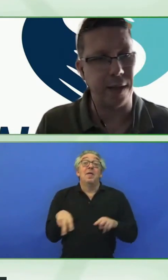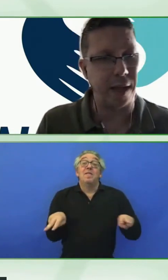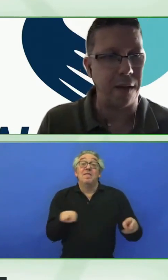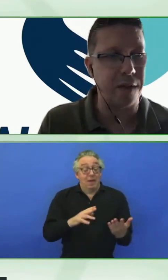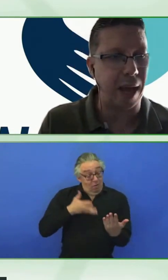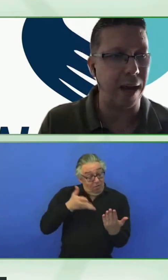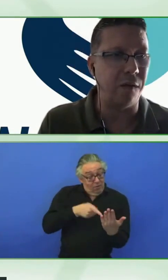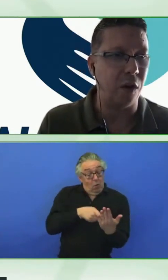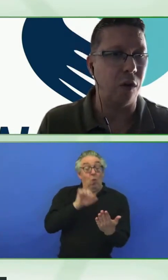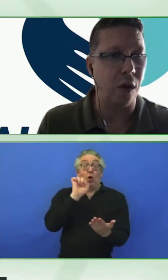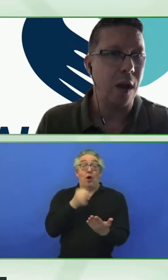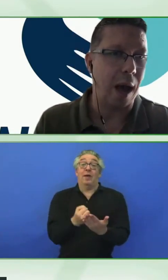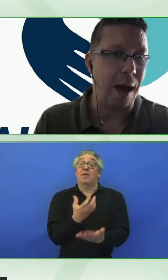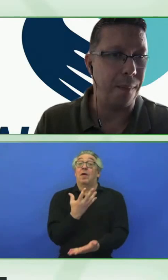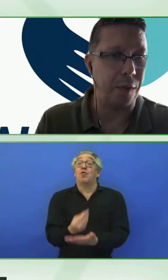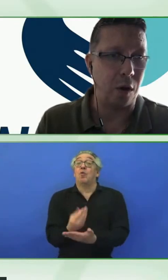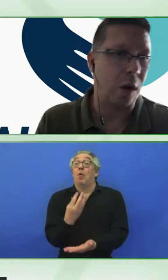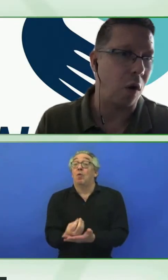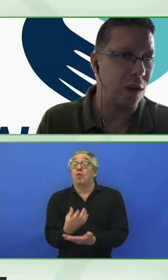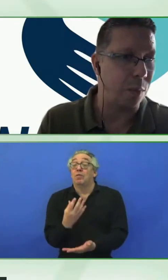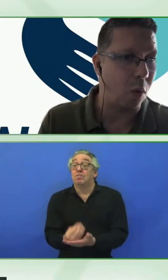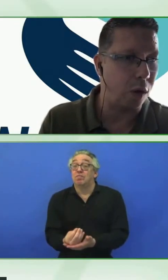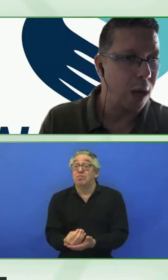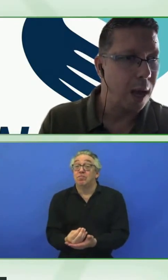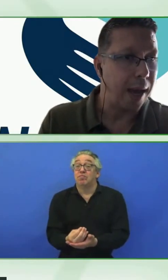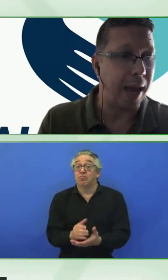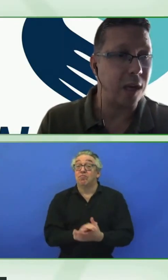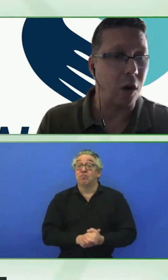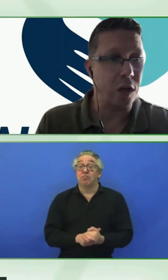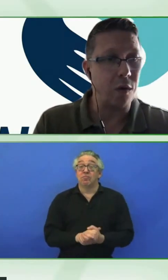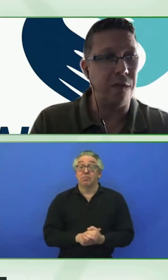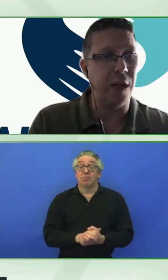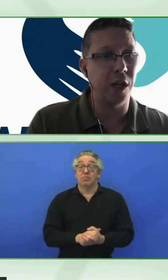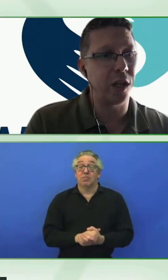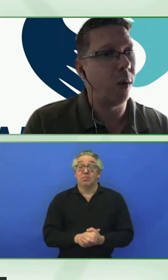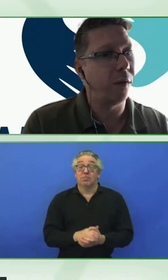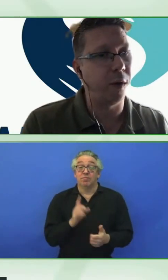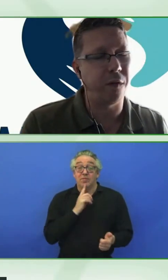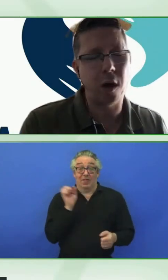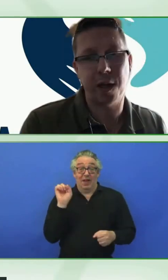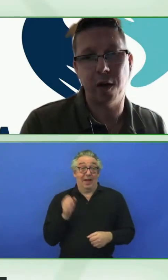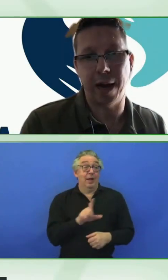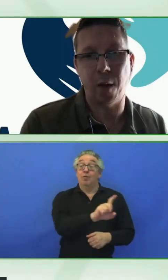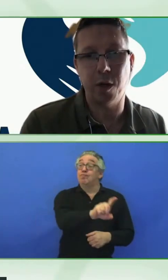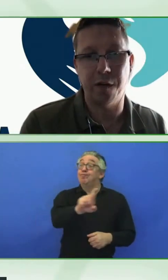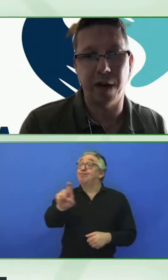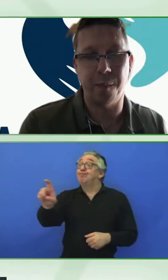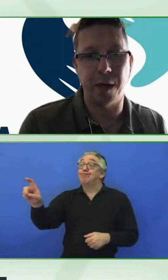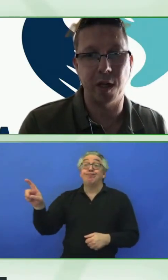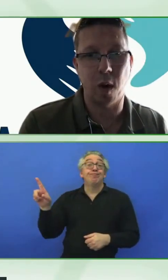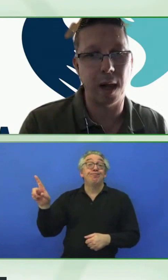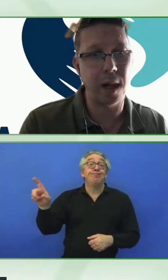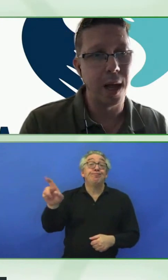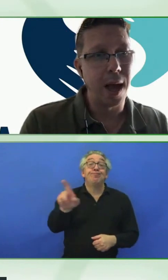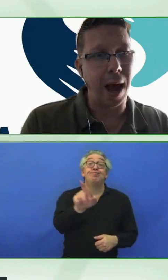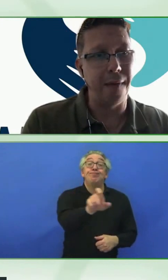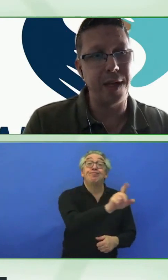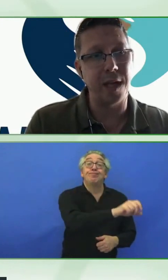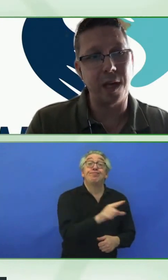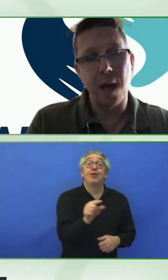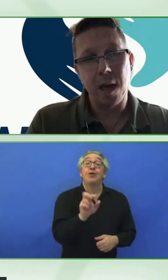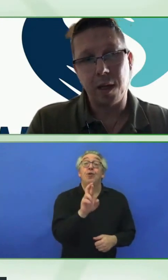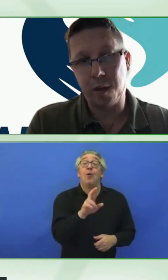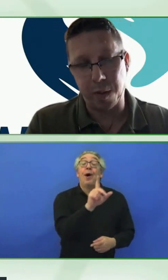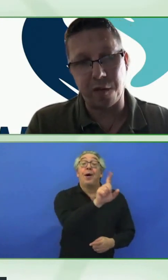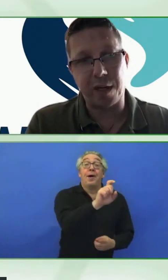any content that they've scanned and viewed, across the board. It has a glossary feature, so we're focusing on language development as well, and